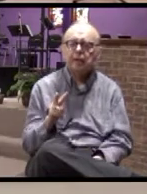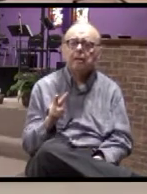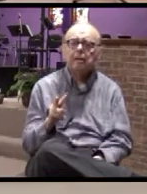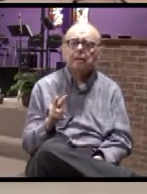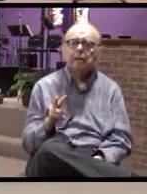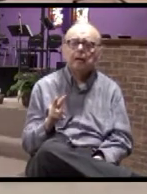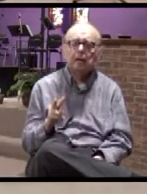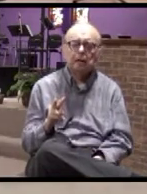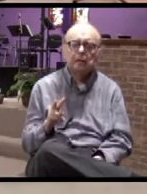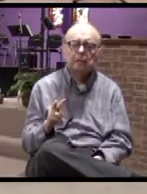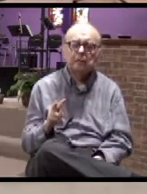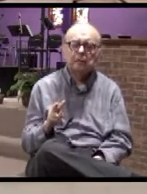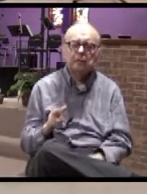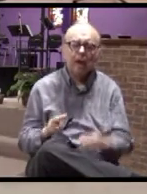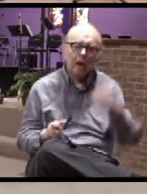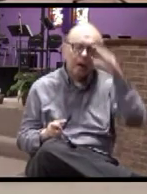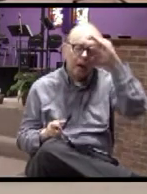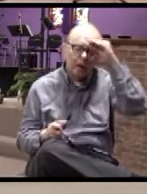This little boy.